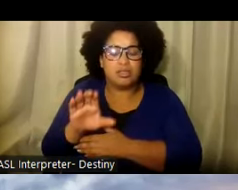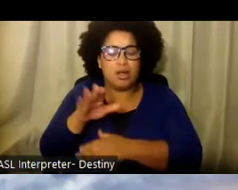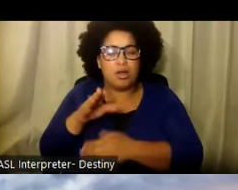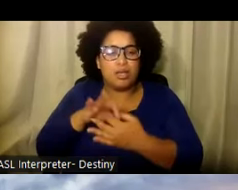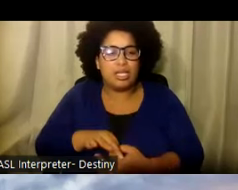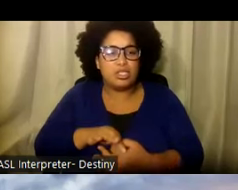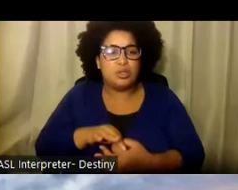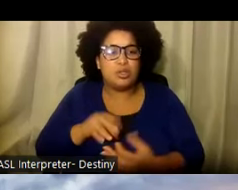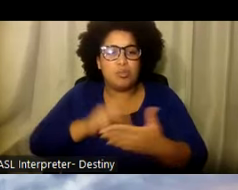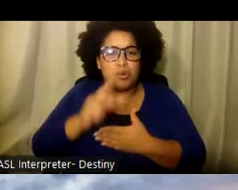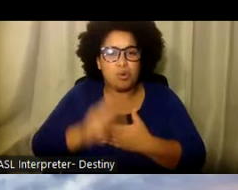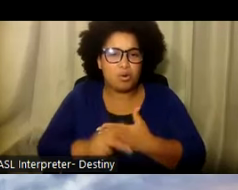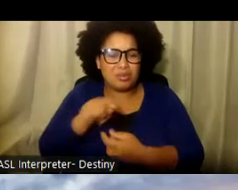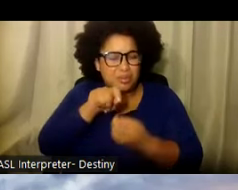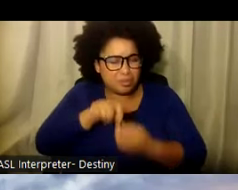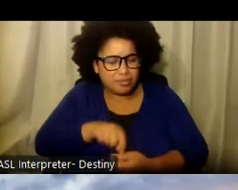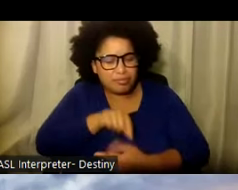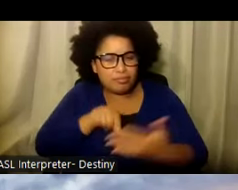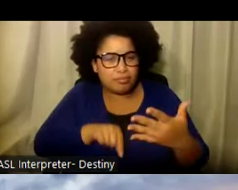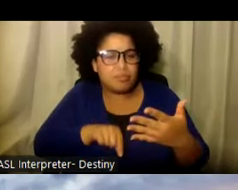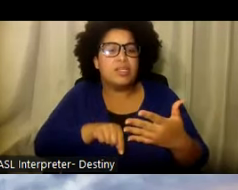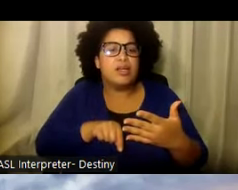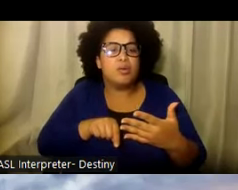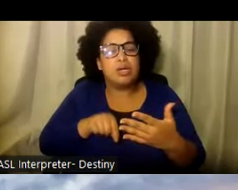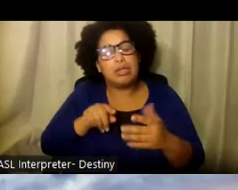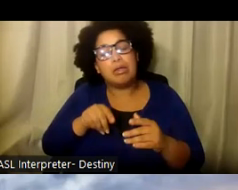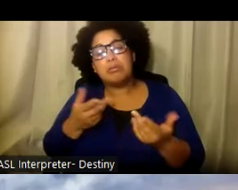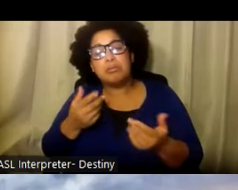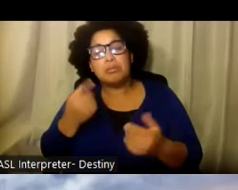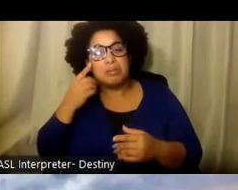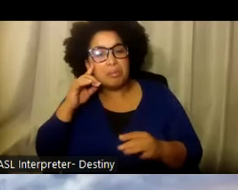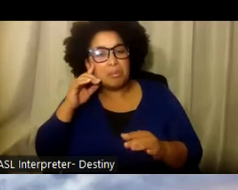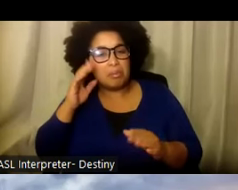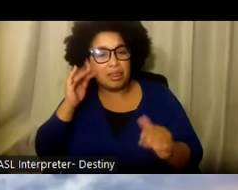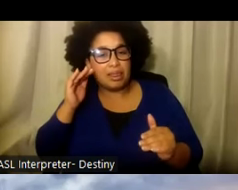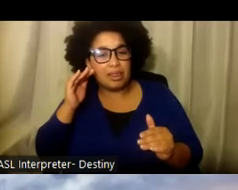specifications with anticipated availability in